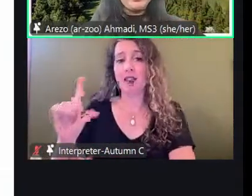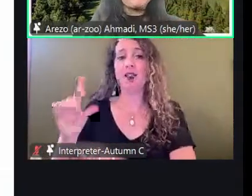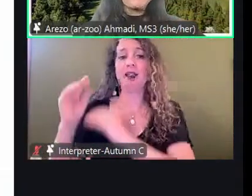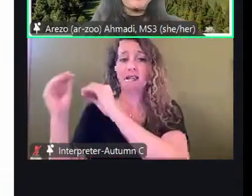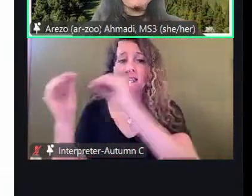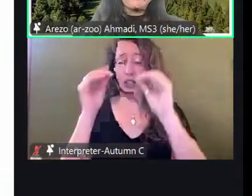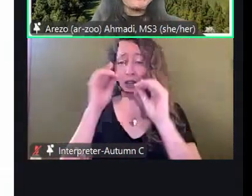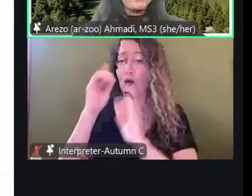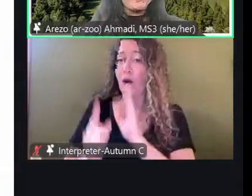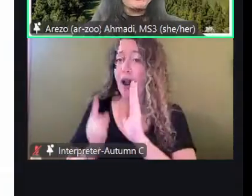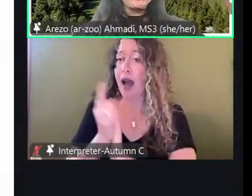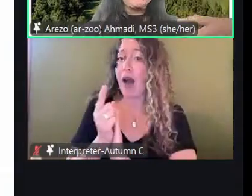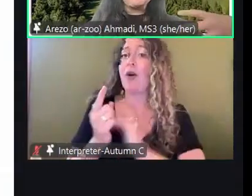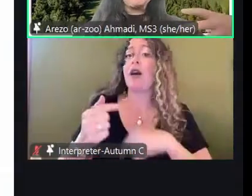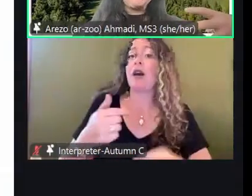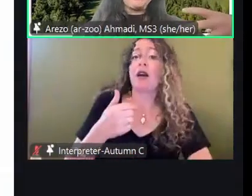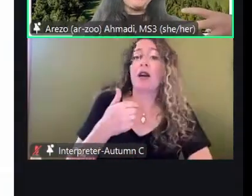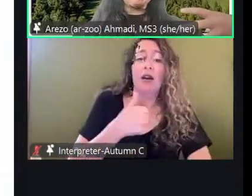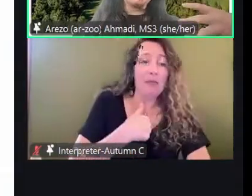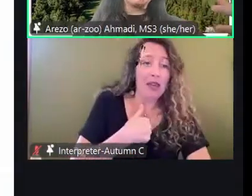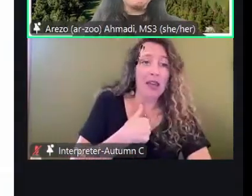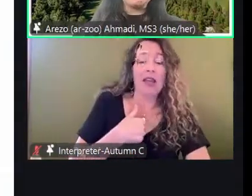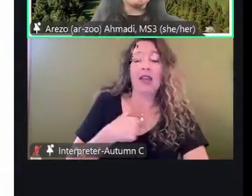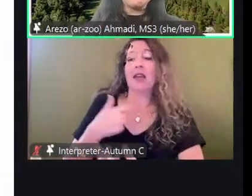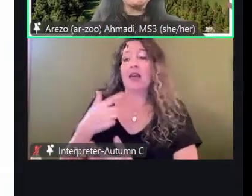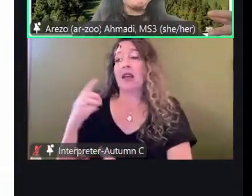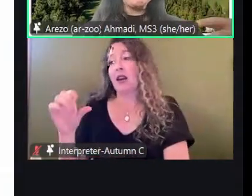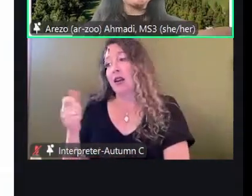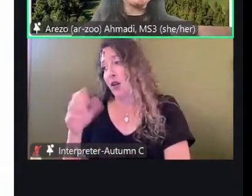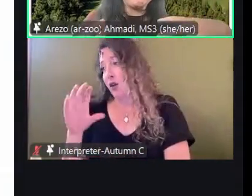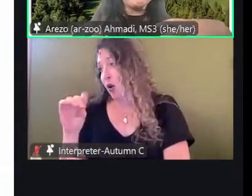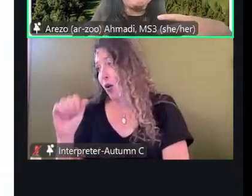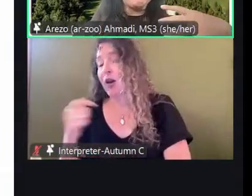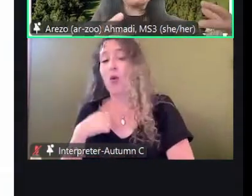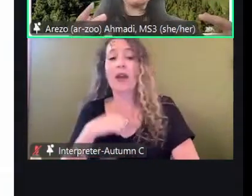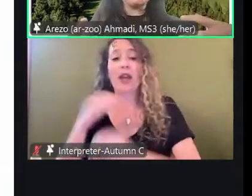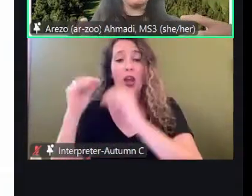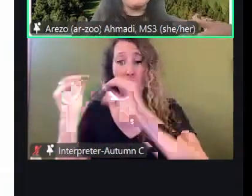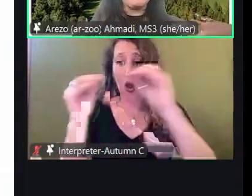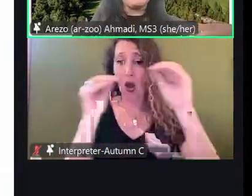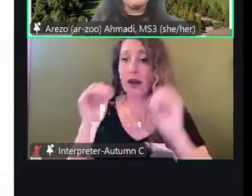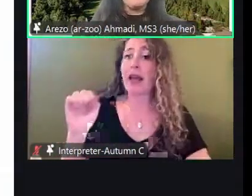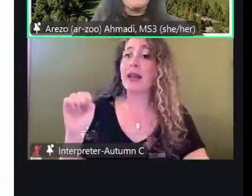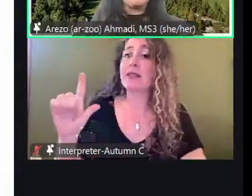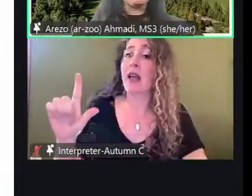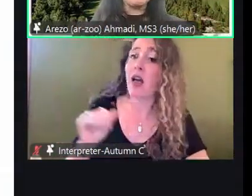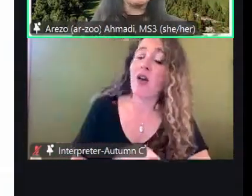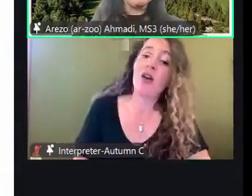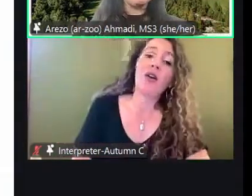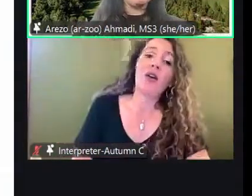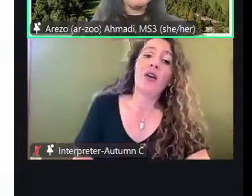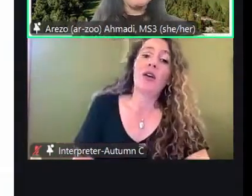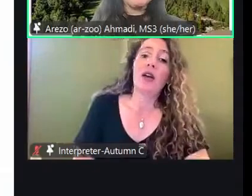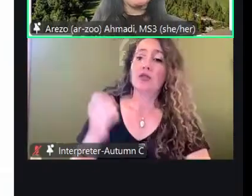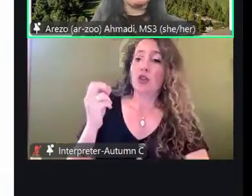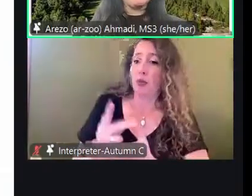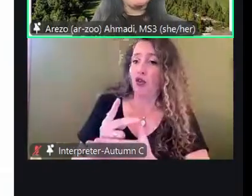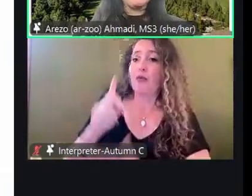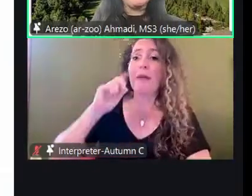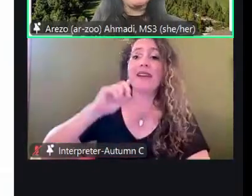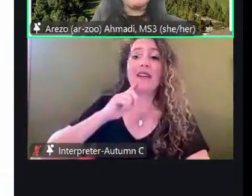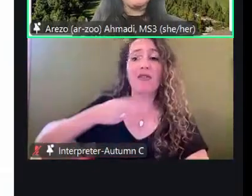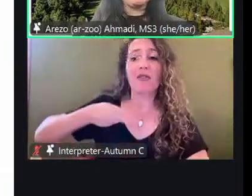colleague James, as CODAs, we taught ASL, and our curriculum was approved by deaf and